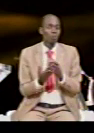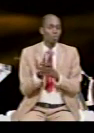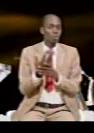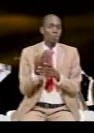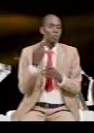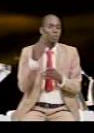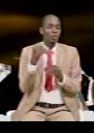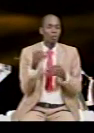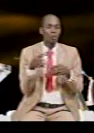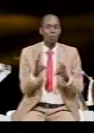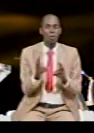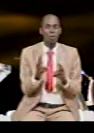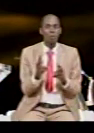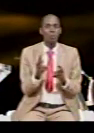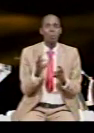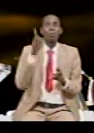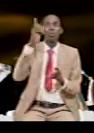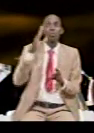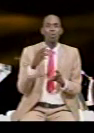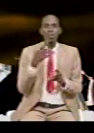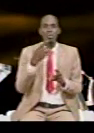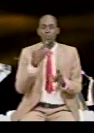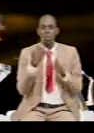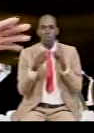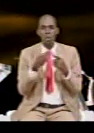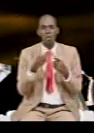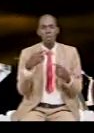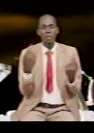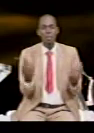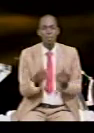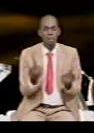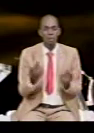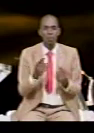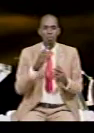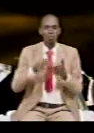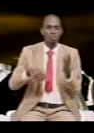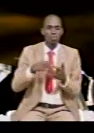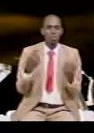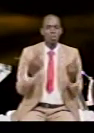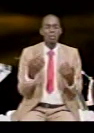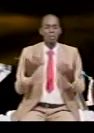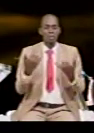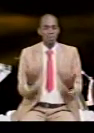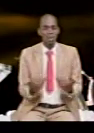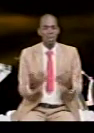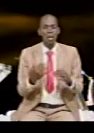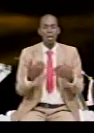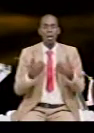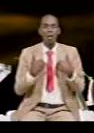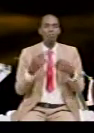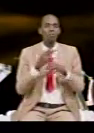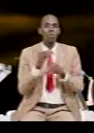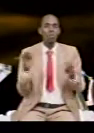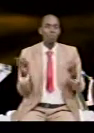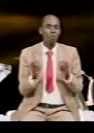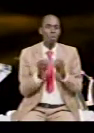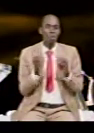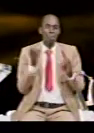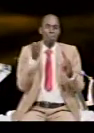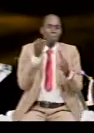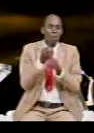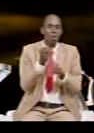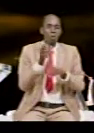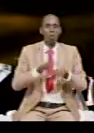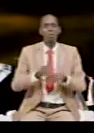says sin and the consequences of sin, no longer have any effect or impact on many people.